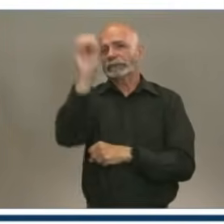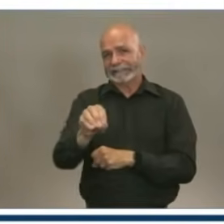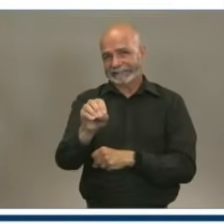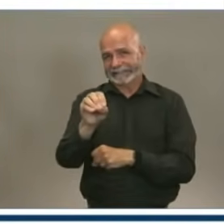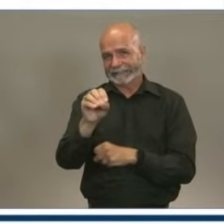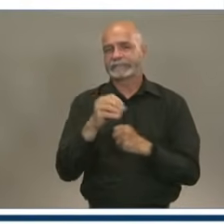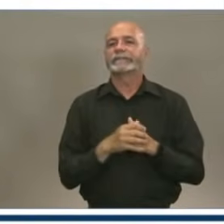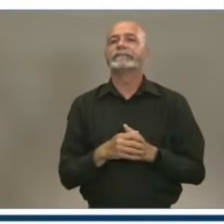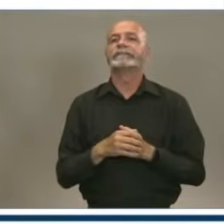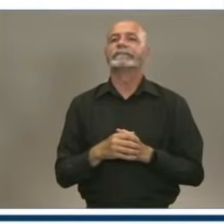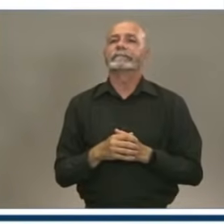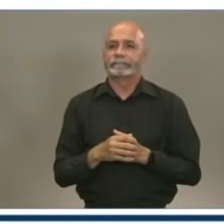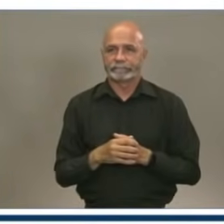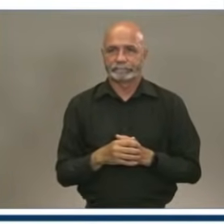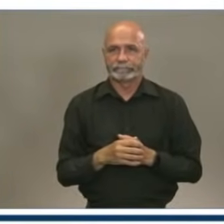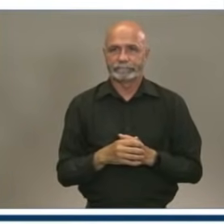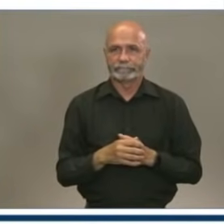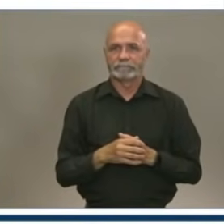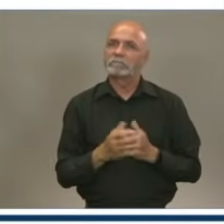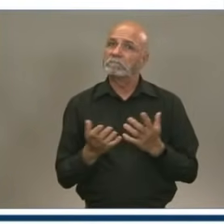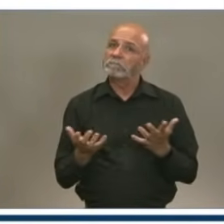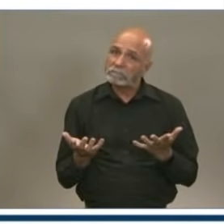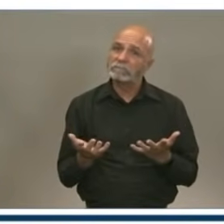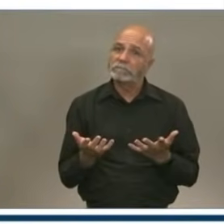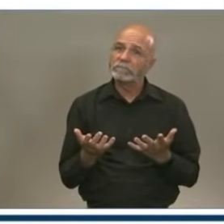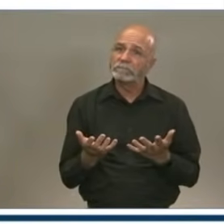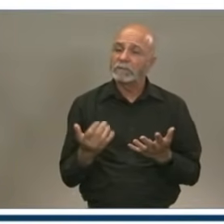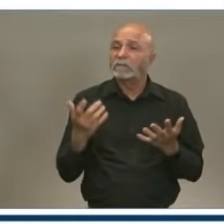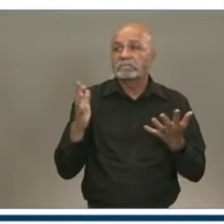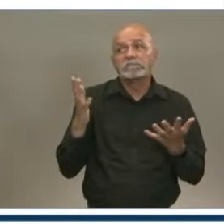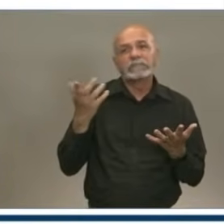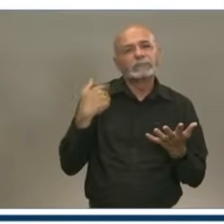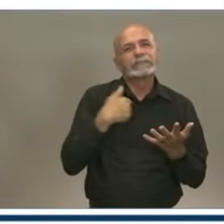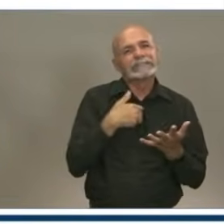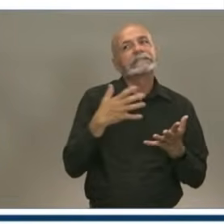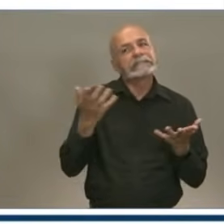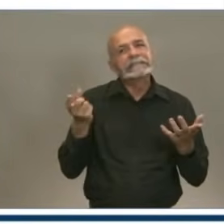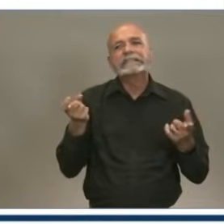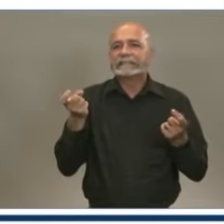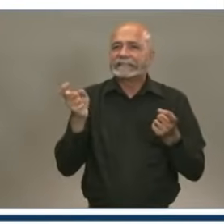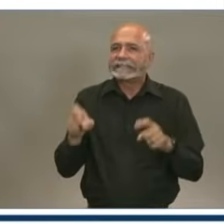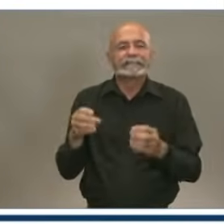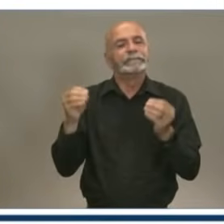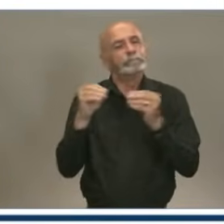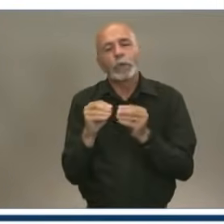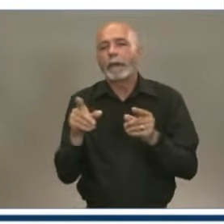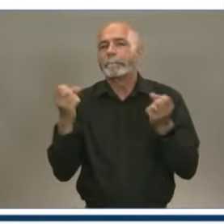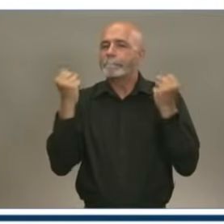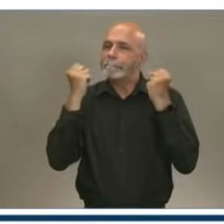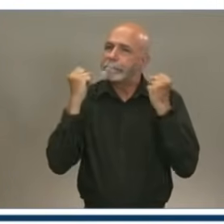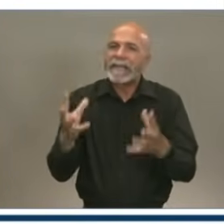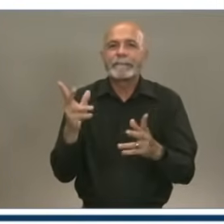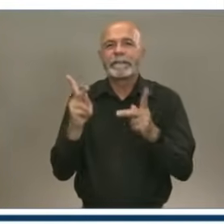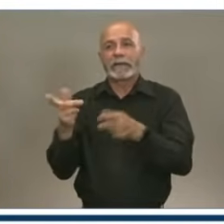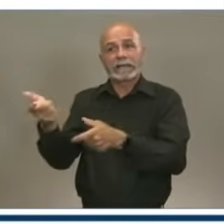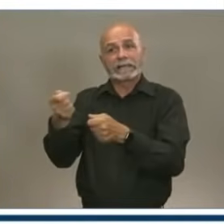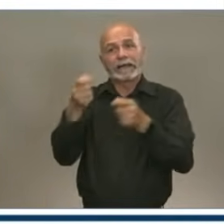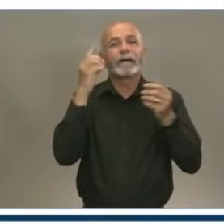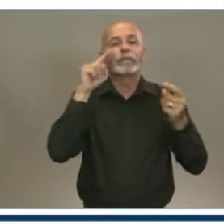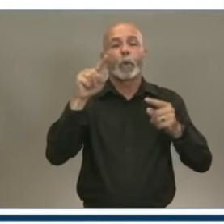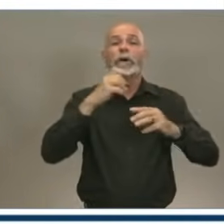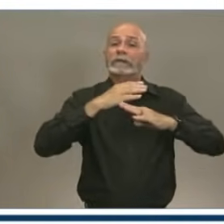are right from the perspective that you need a high vaccine coverage rate to prevent spread